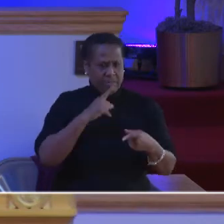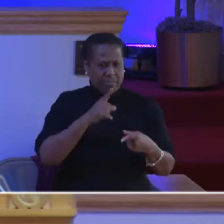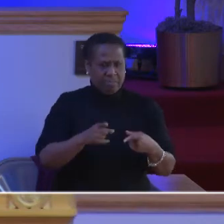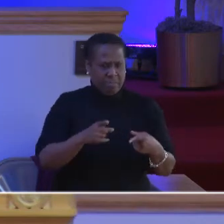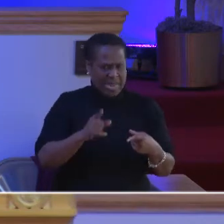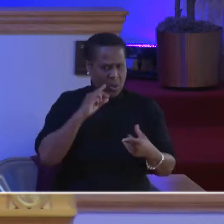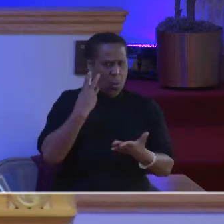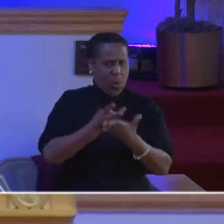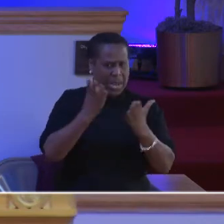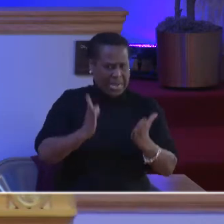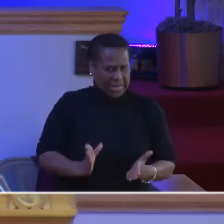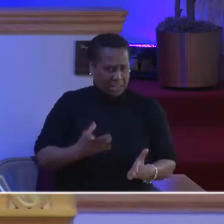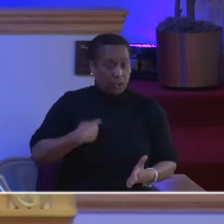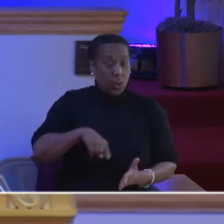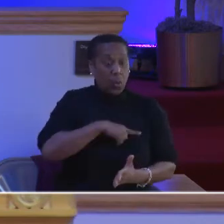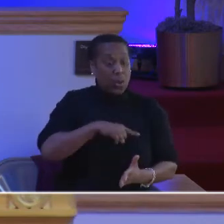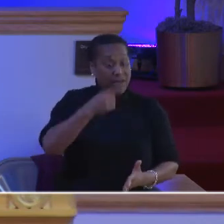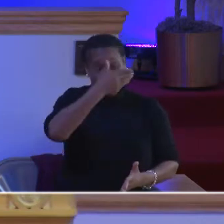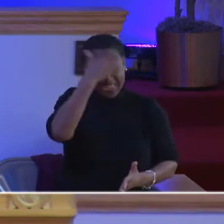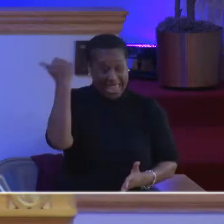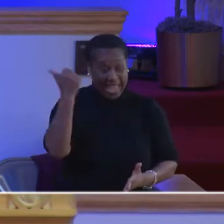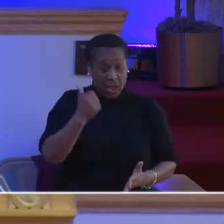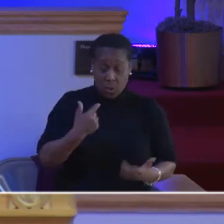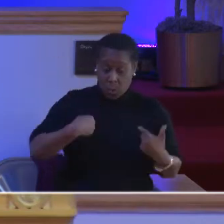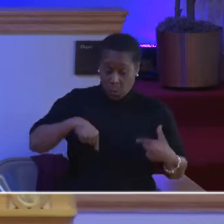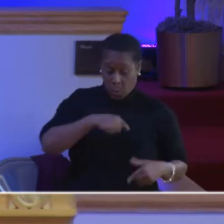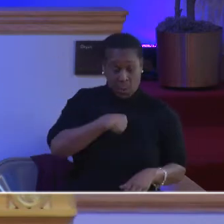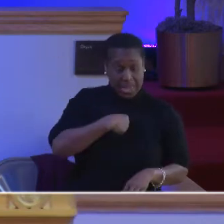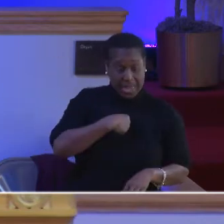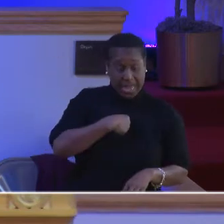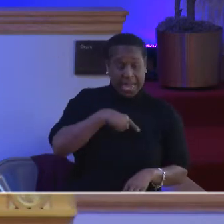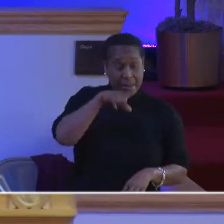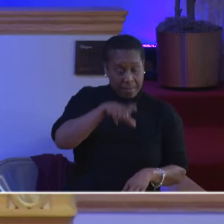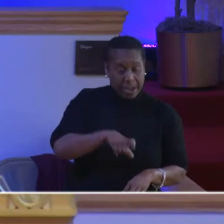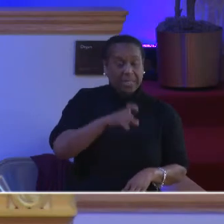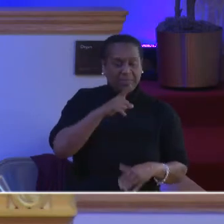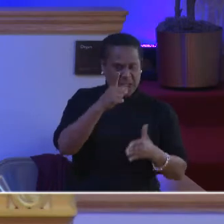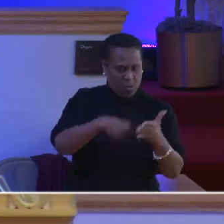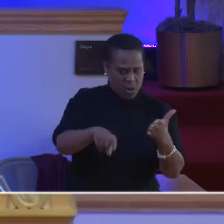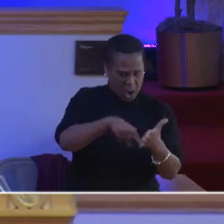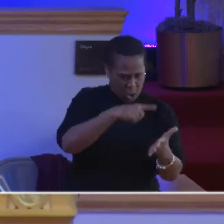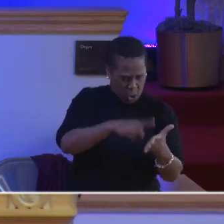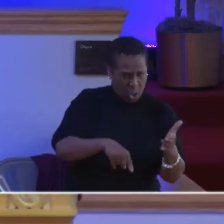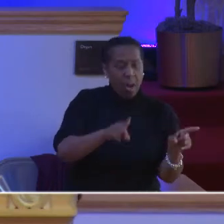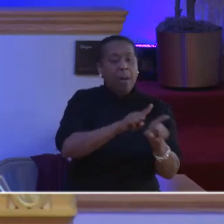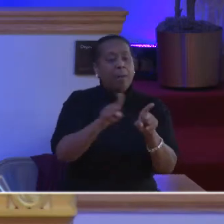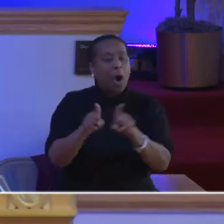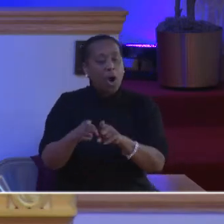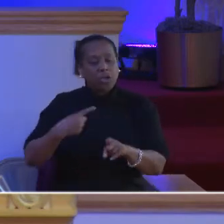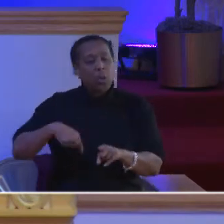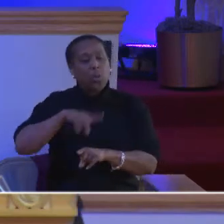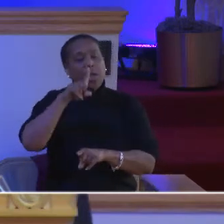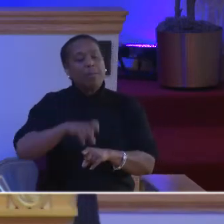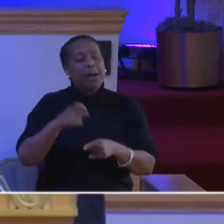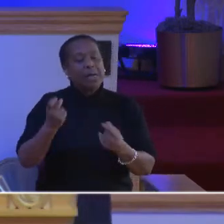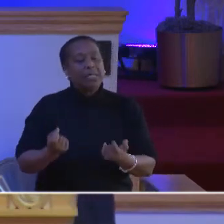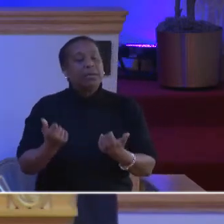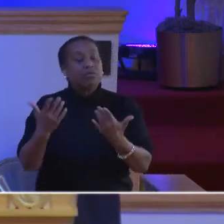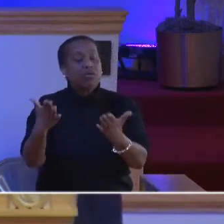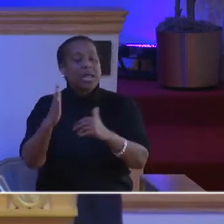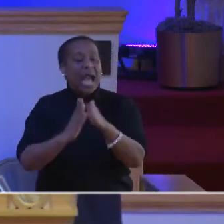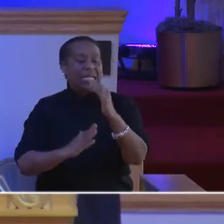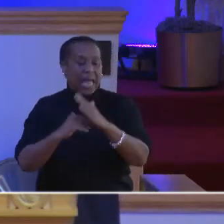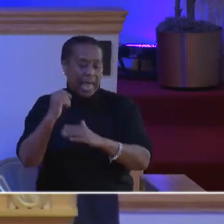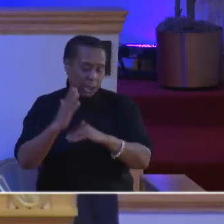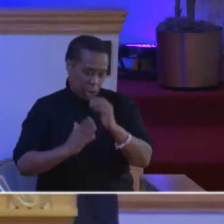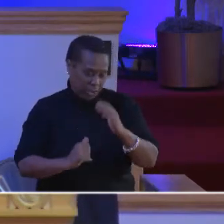witness, we forget that not only must we be critical, but we also must bring